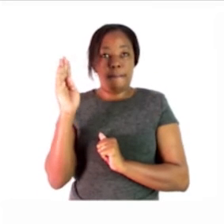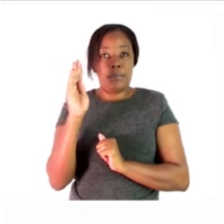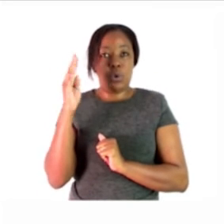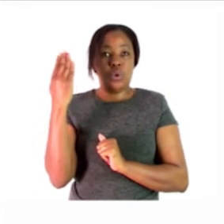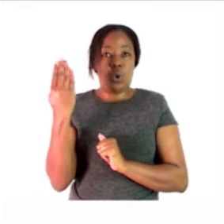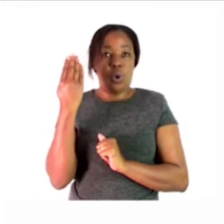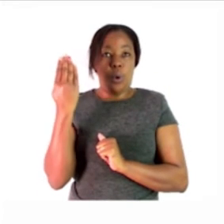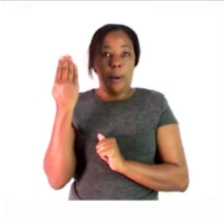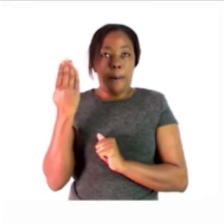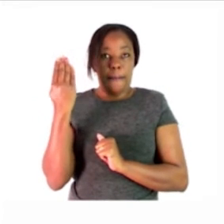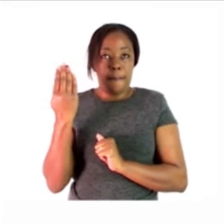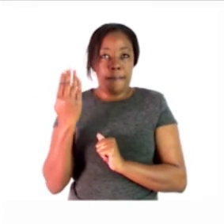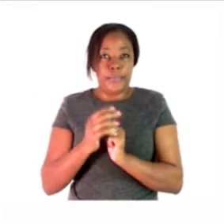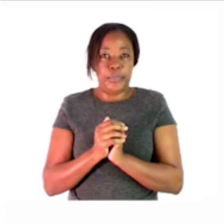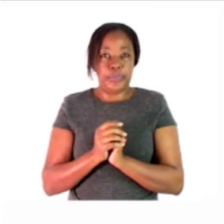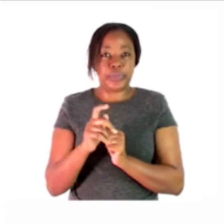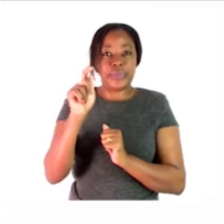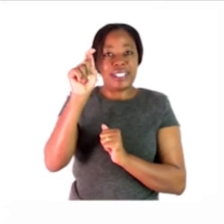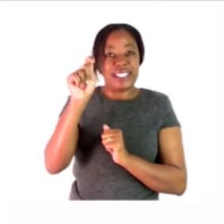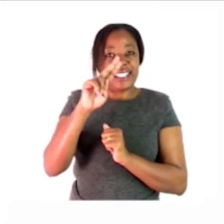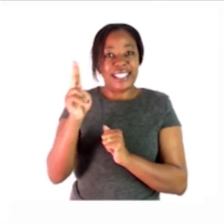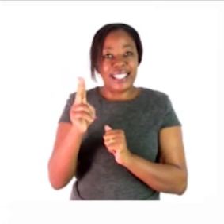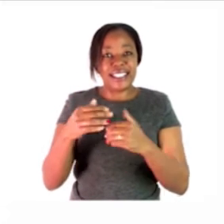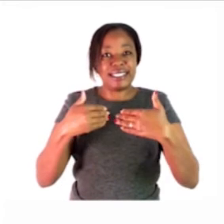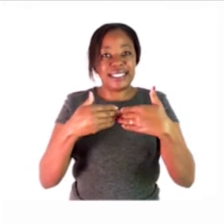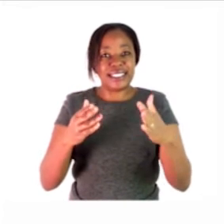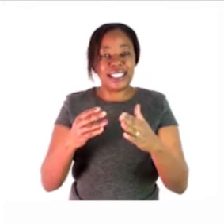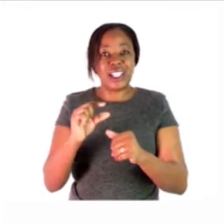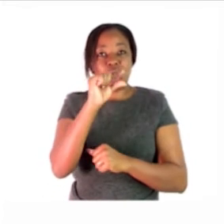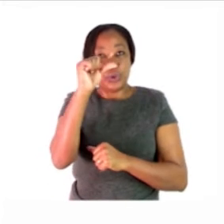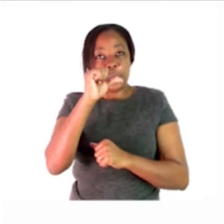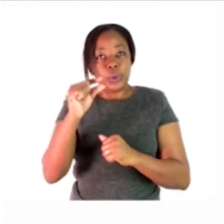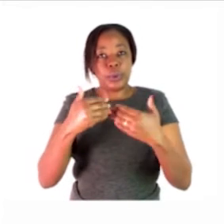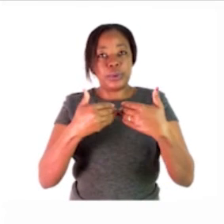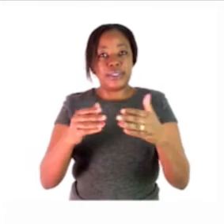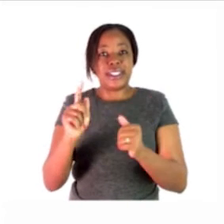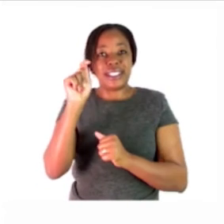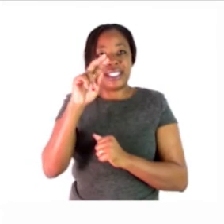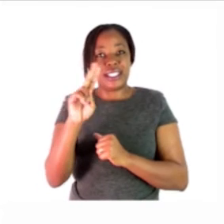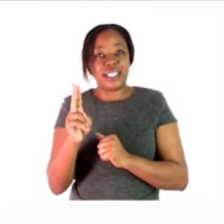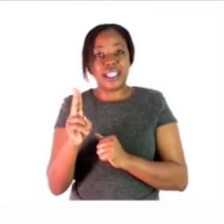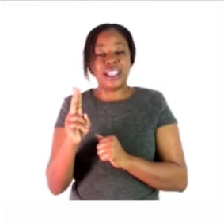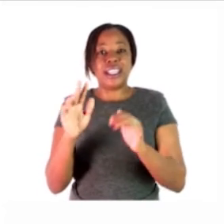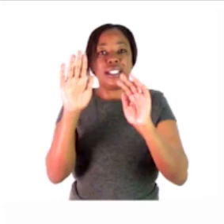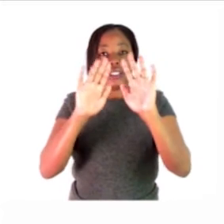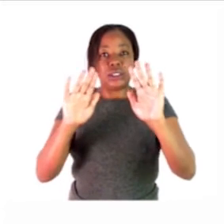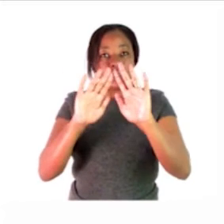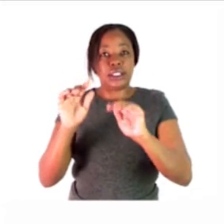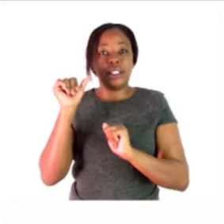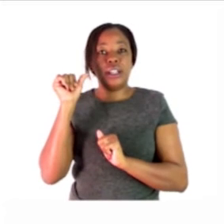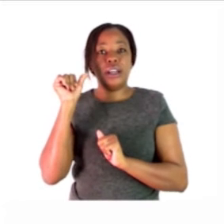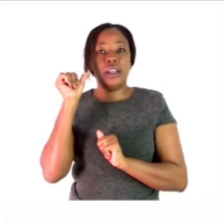we color green. The w and the h, which is h, you color orange. So find